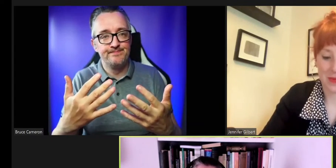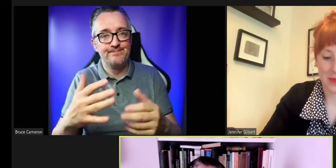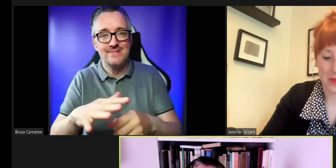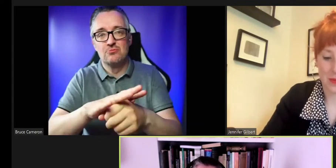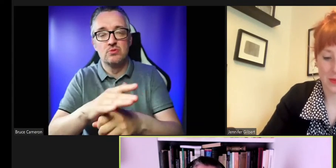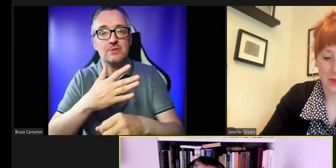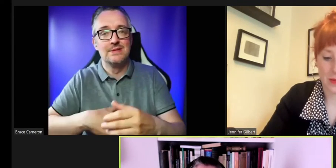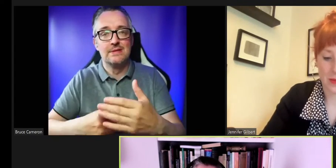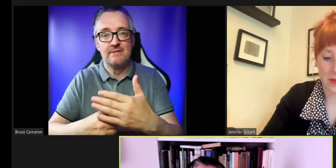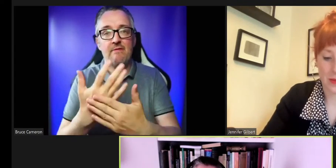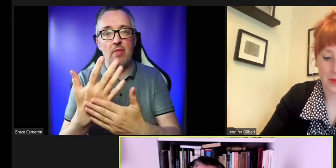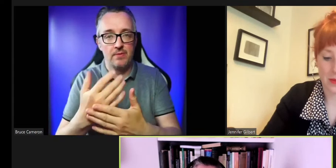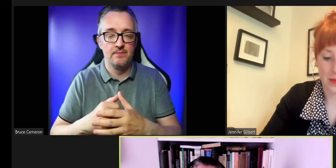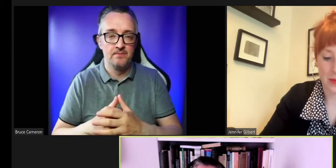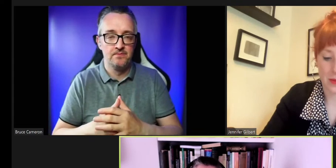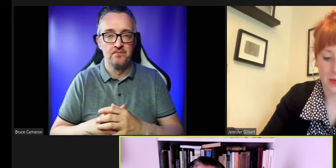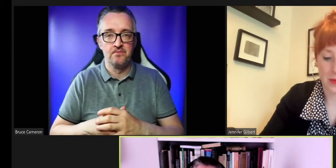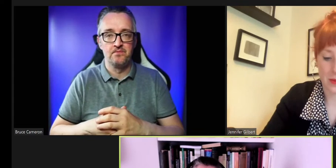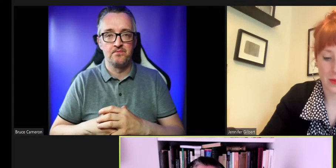And I think also